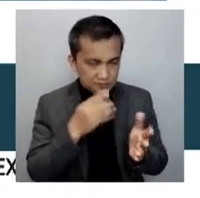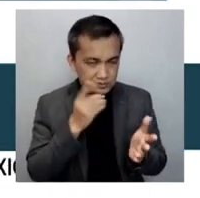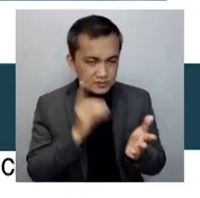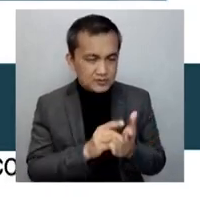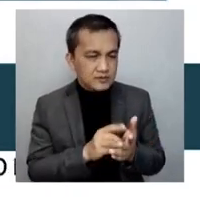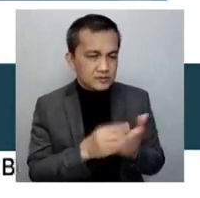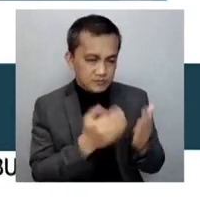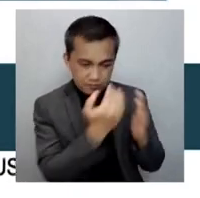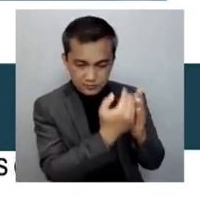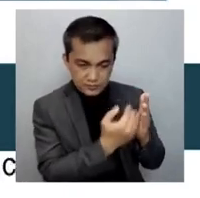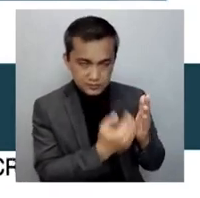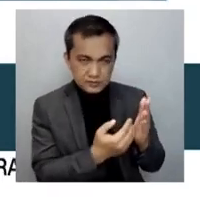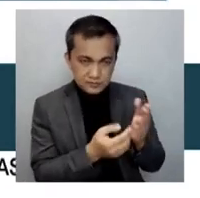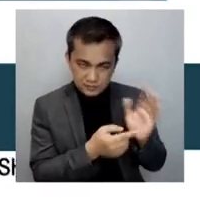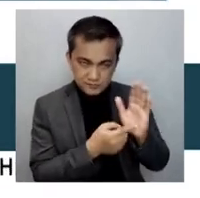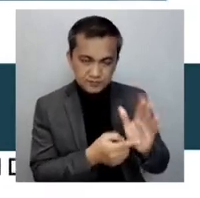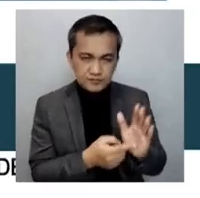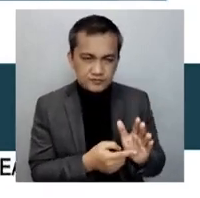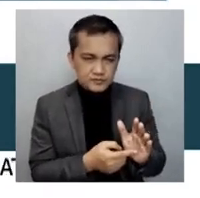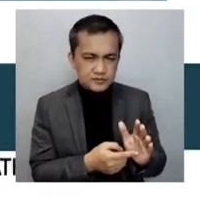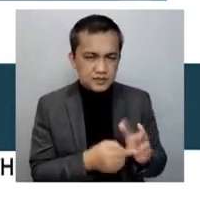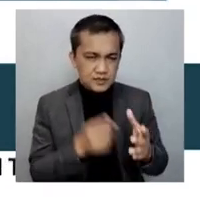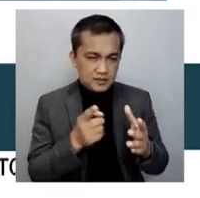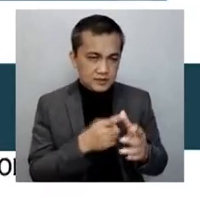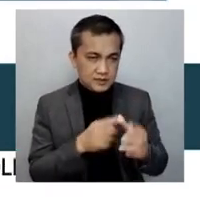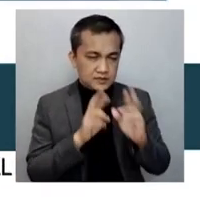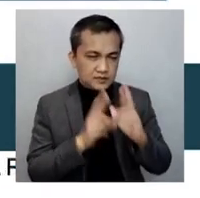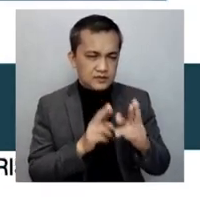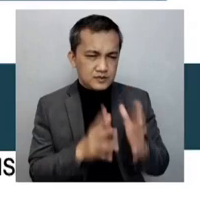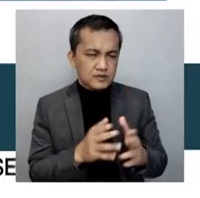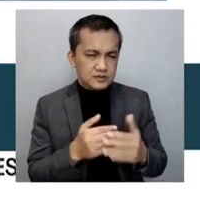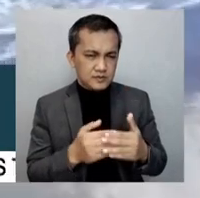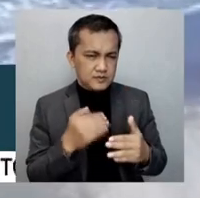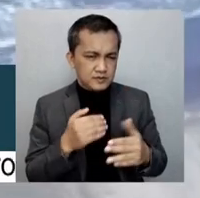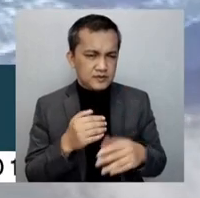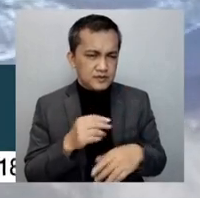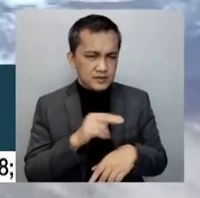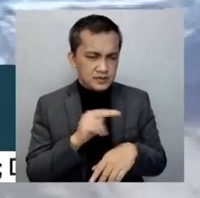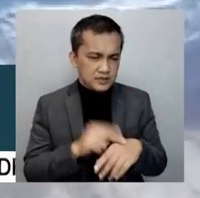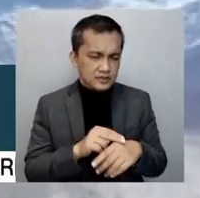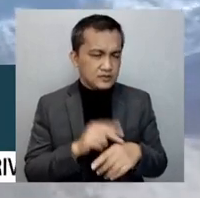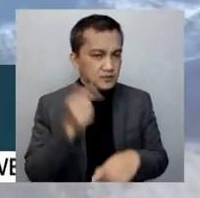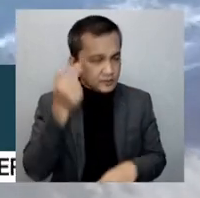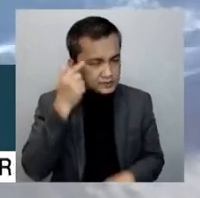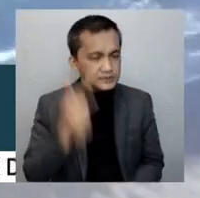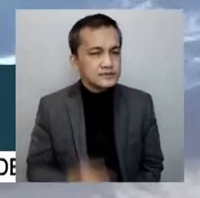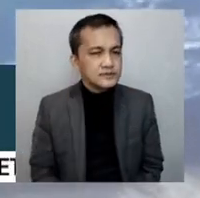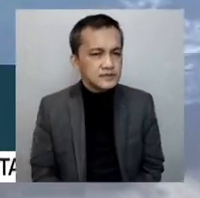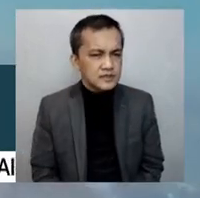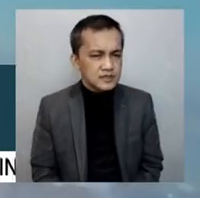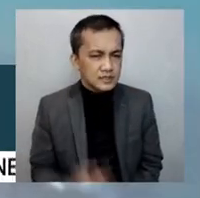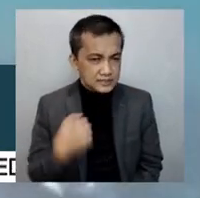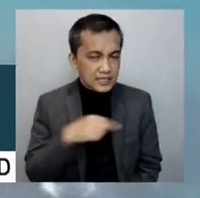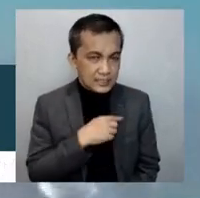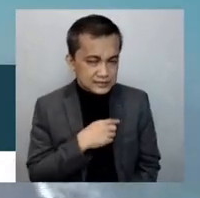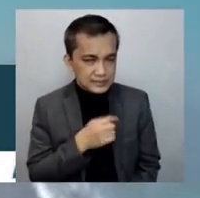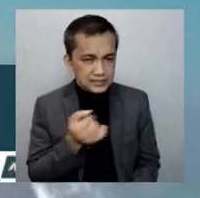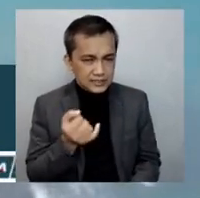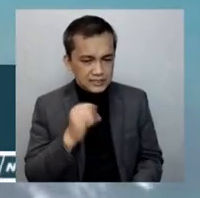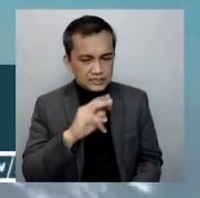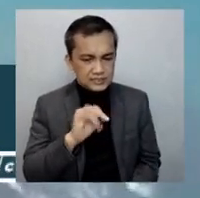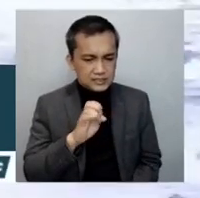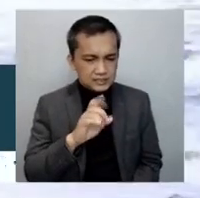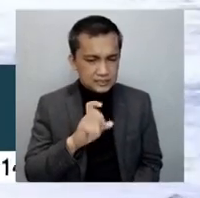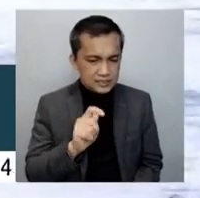themselves. The first responder before the national government came is us. The incident command post is headed